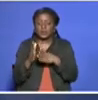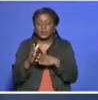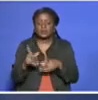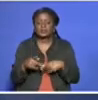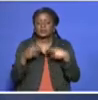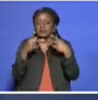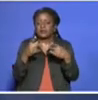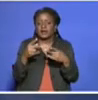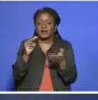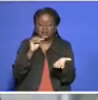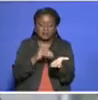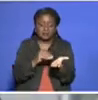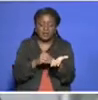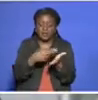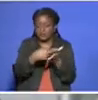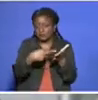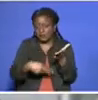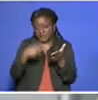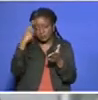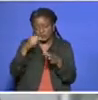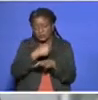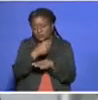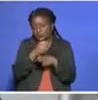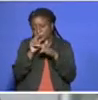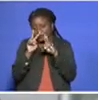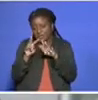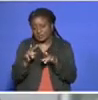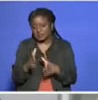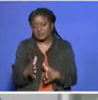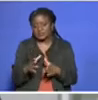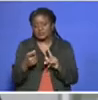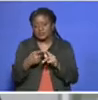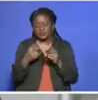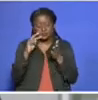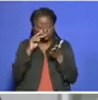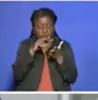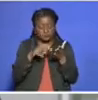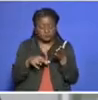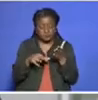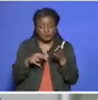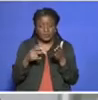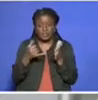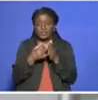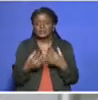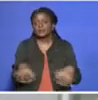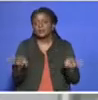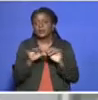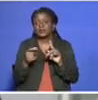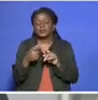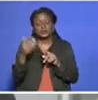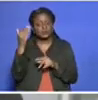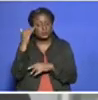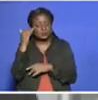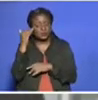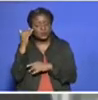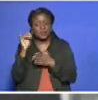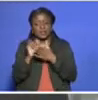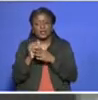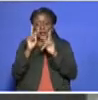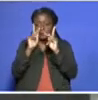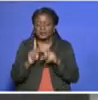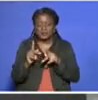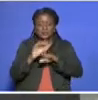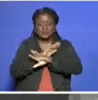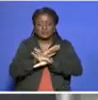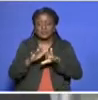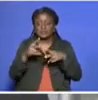review. It is important to note that a person does not have